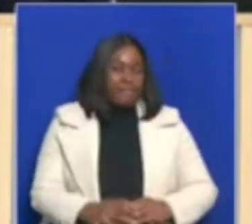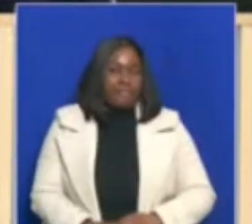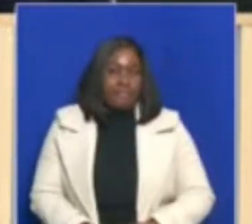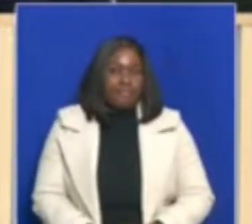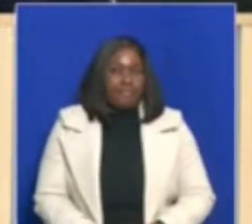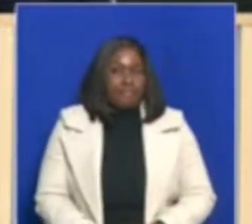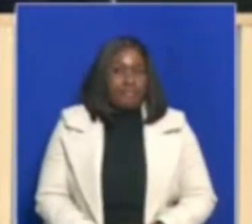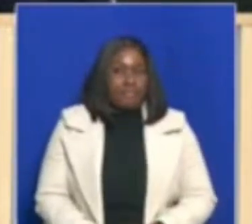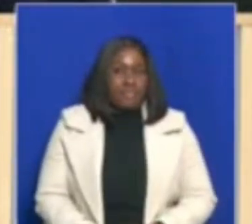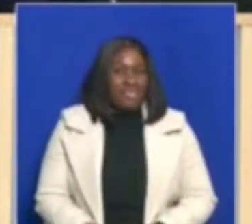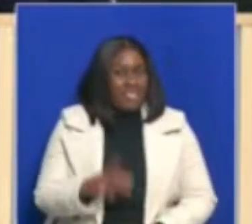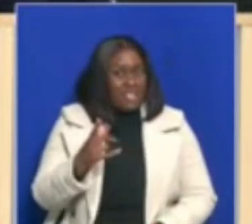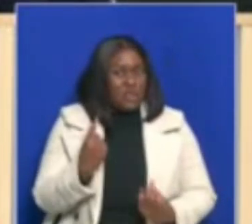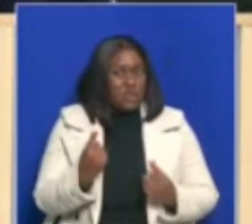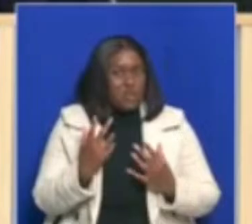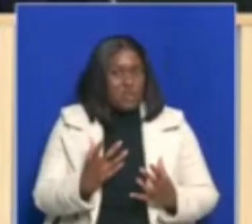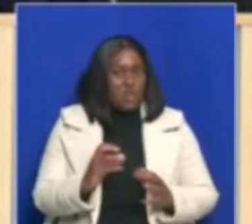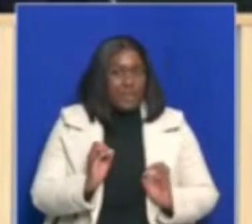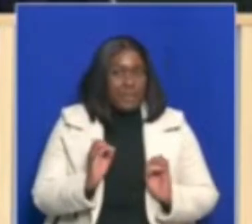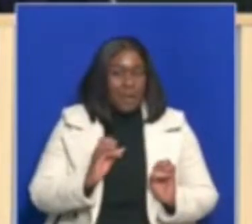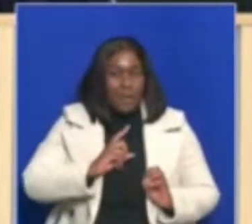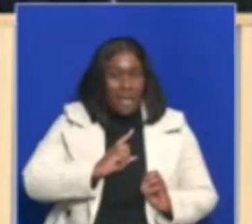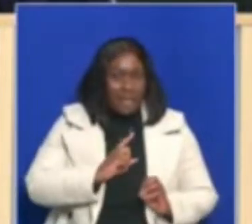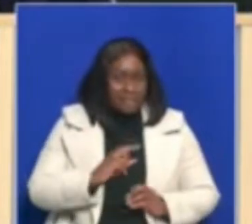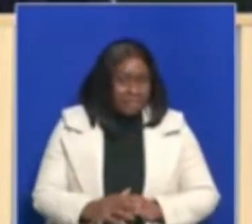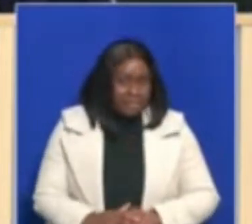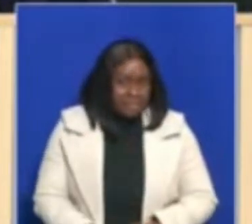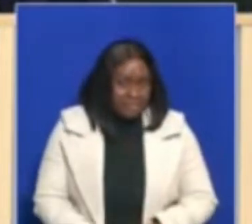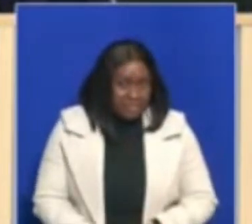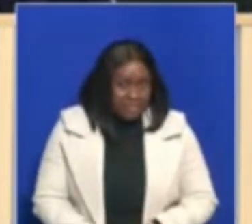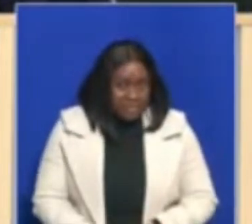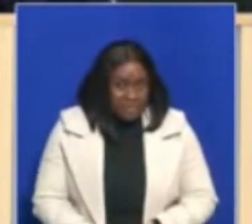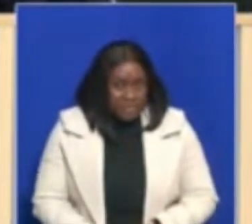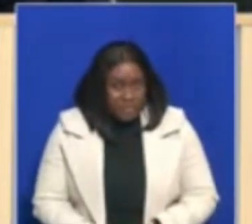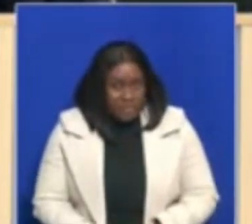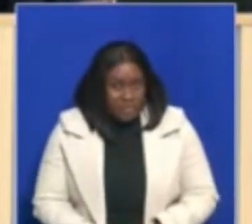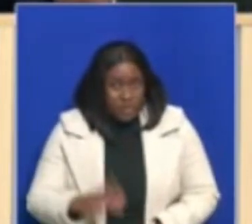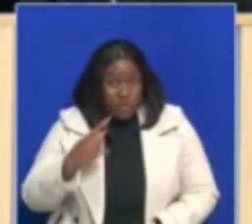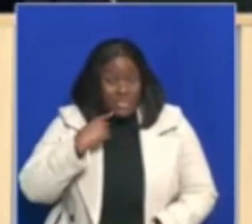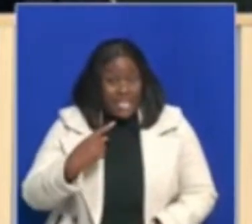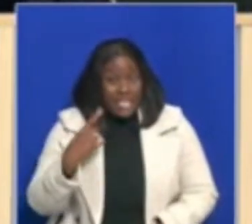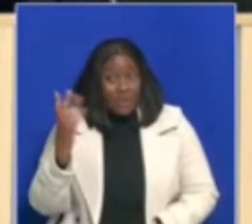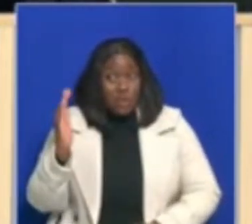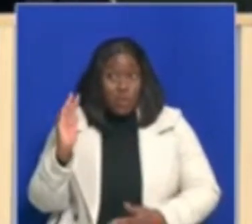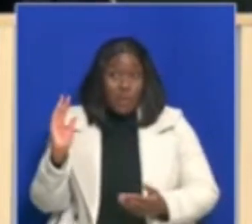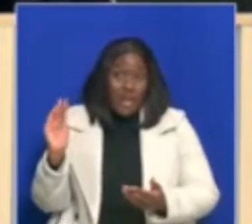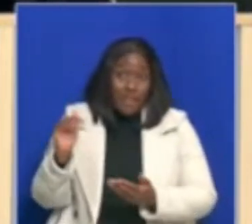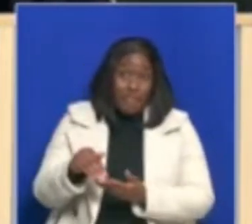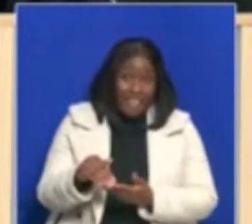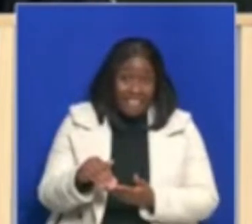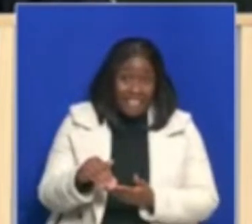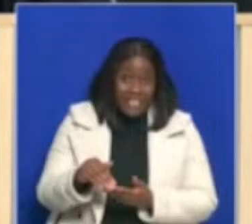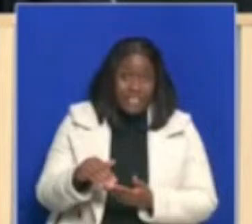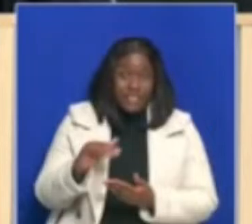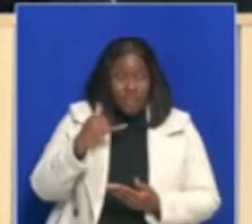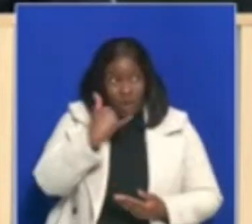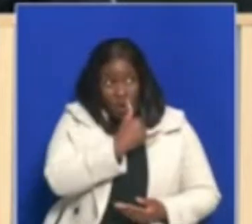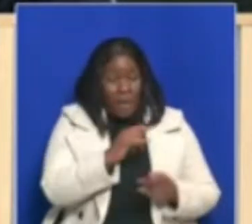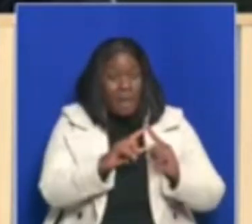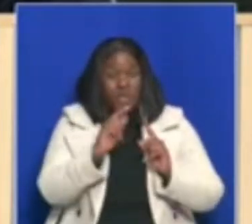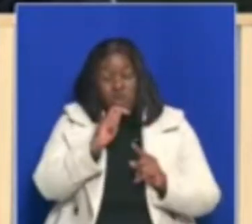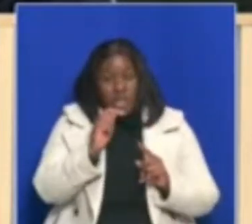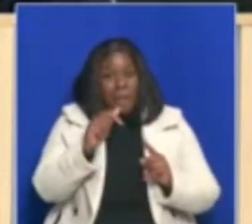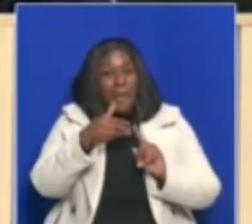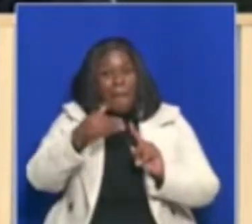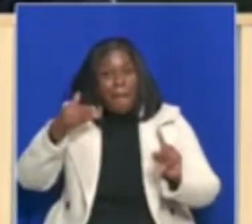Why? Because you say they call you when they get to the scene. But they are supposed to call you when they get the call. Do